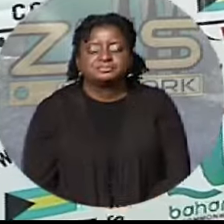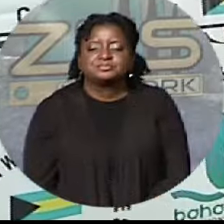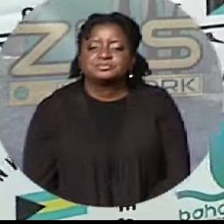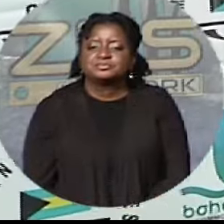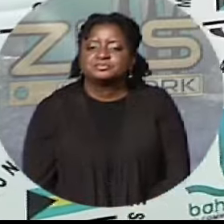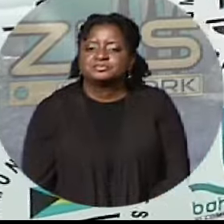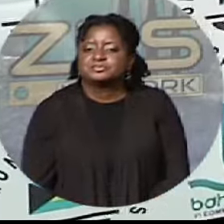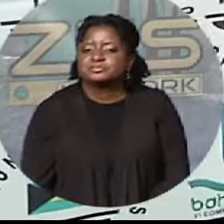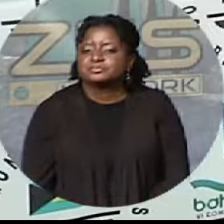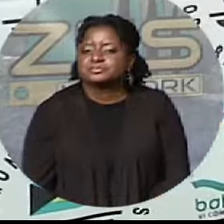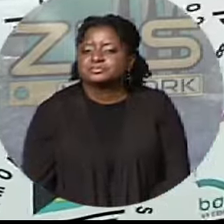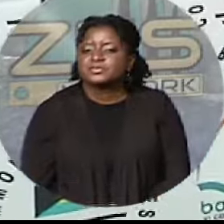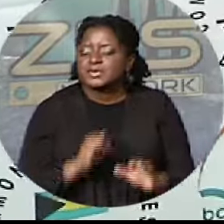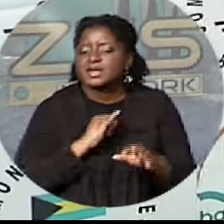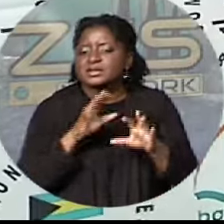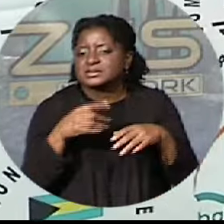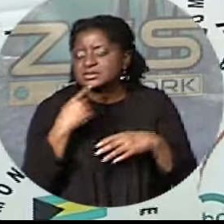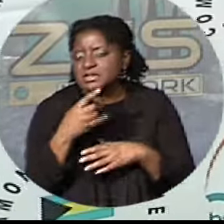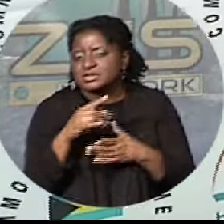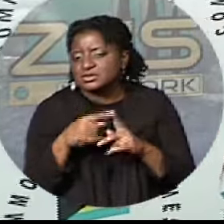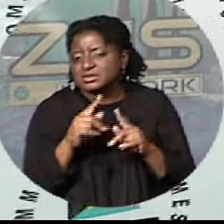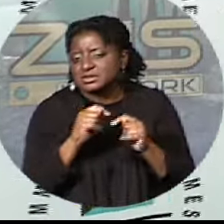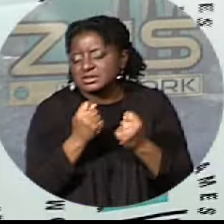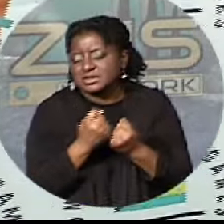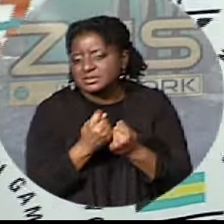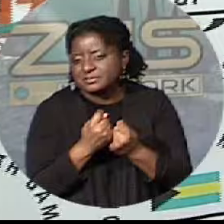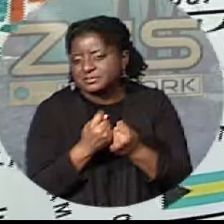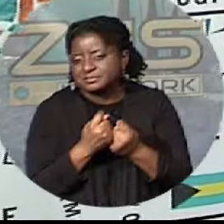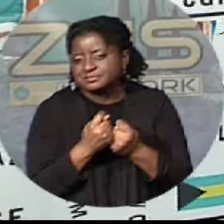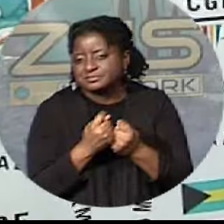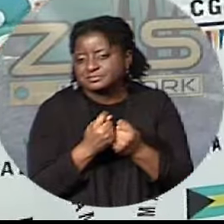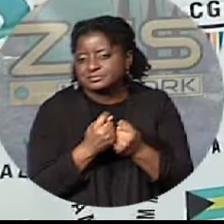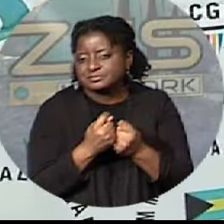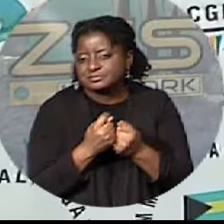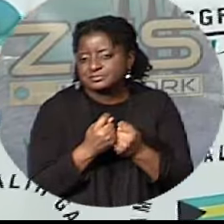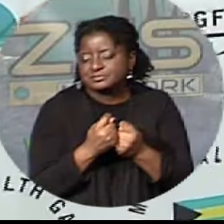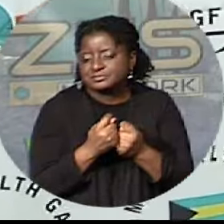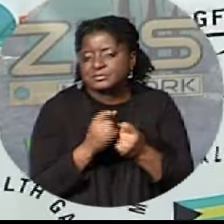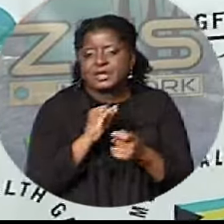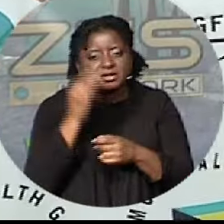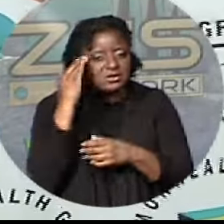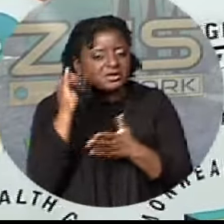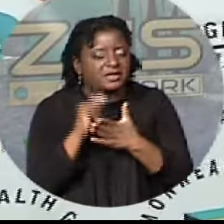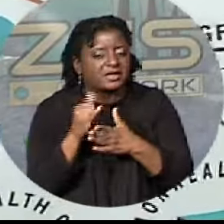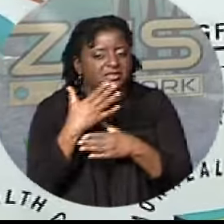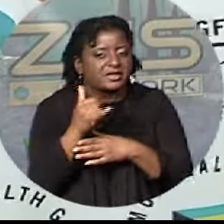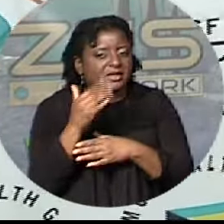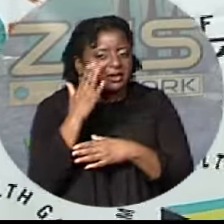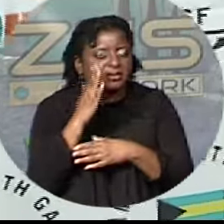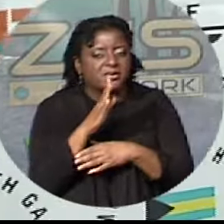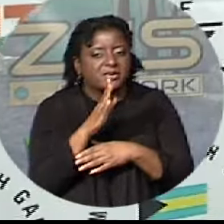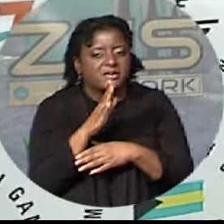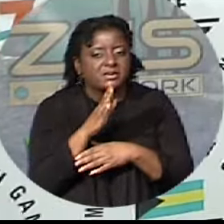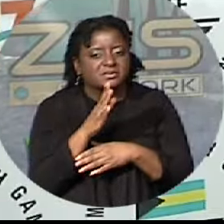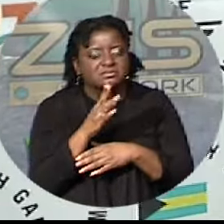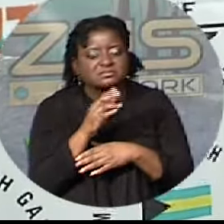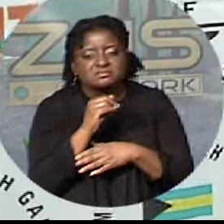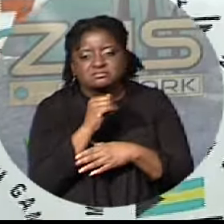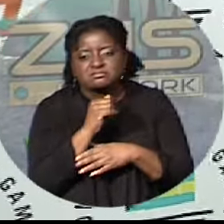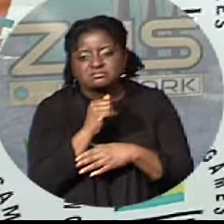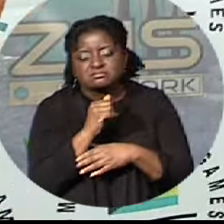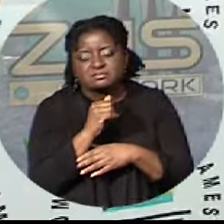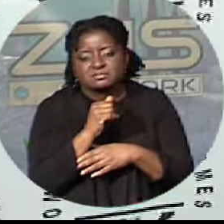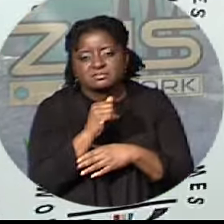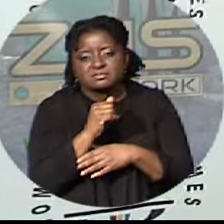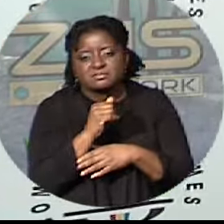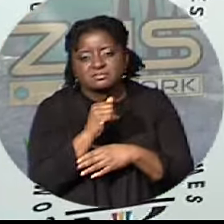the Team TTO, Team Trinidad and Tobago supporters here in Bahamas, I know that they will be torn, because I would expect that they would